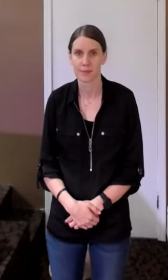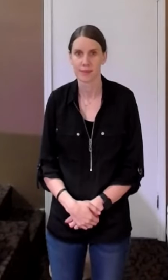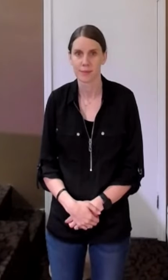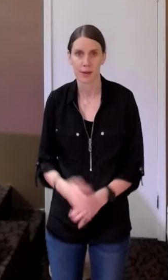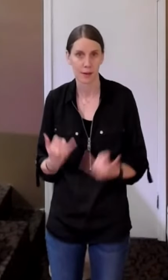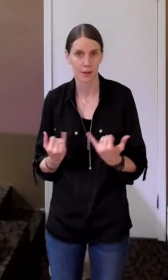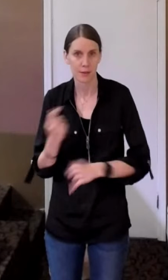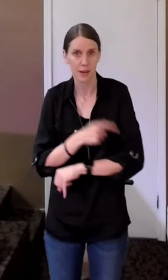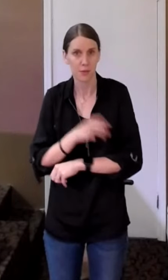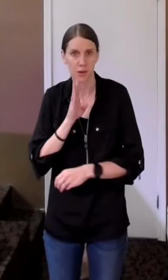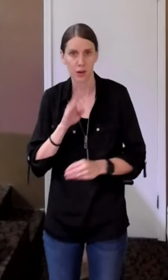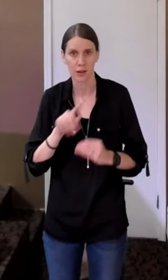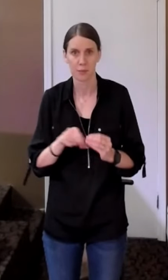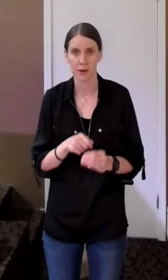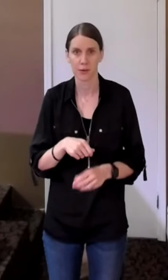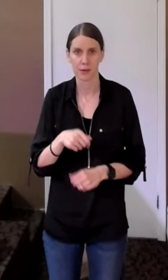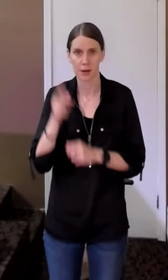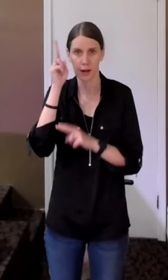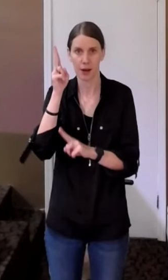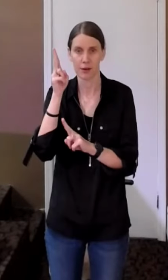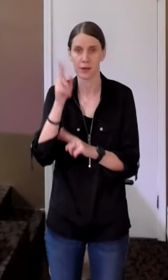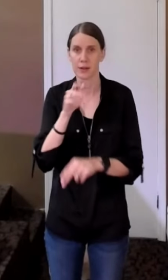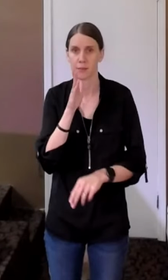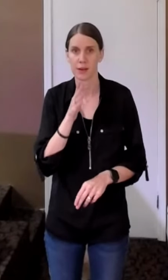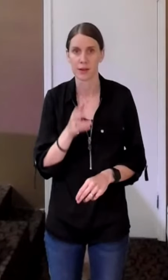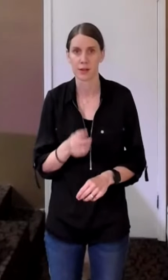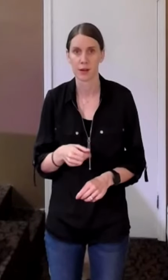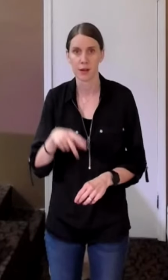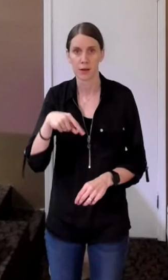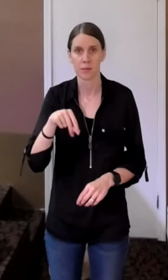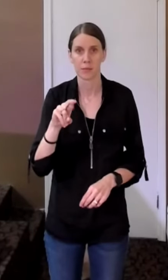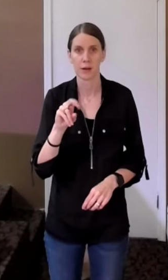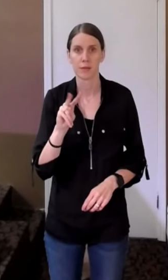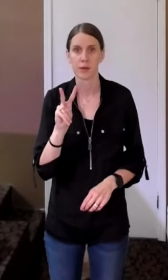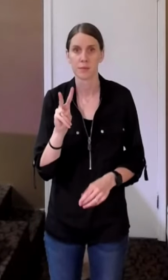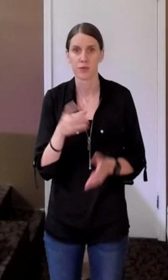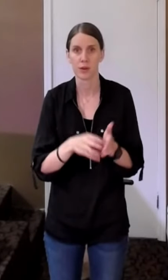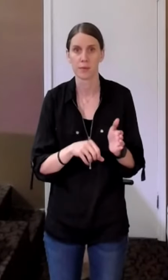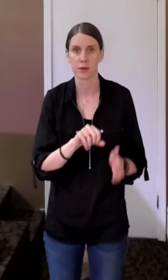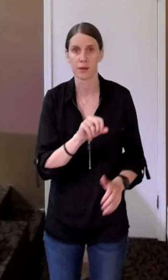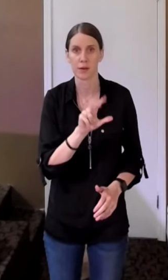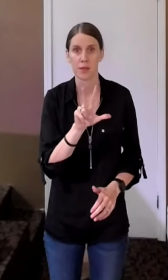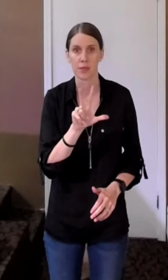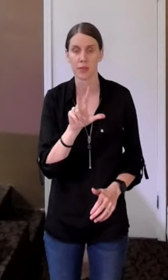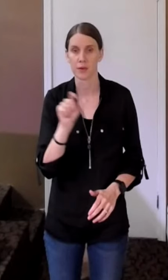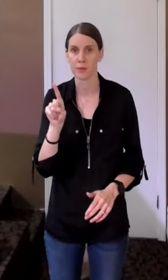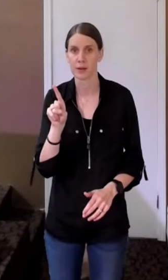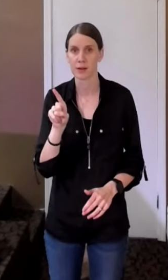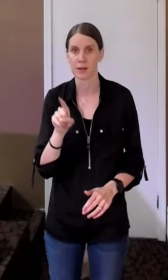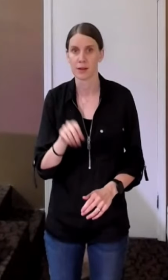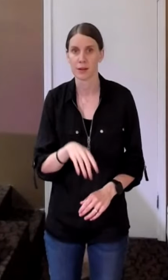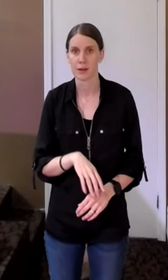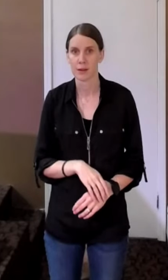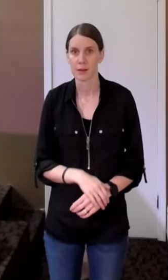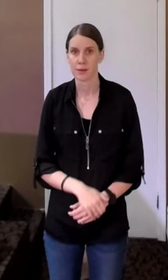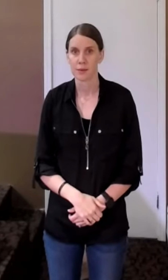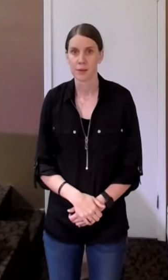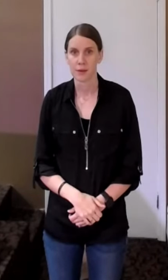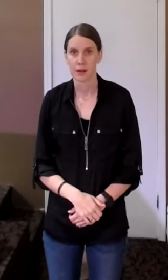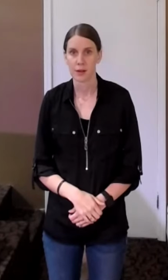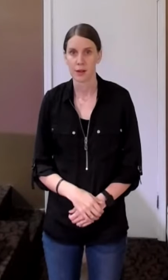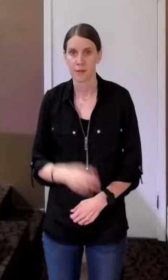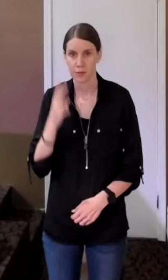talk about honoring our mothers from Proverbs chapter number 31. Again, as Brother Stephen said, there are